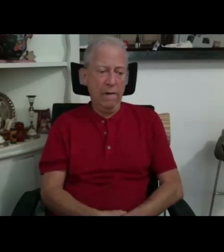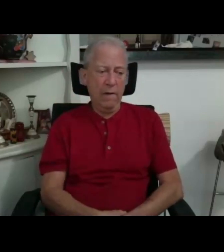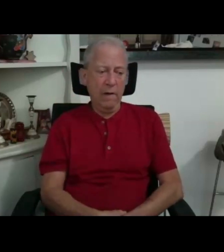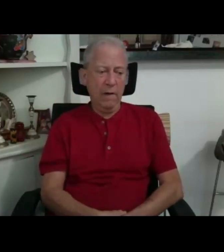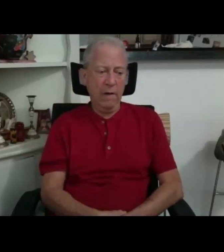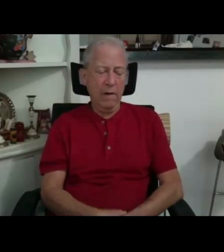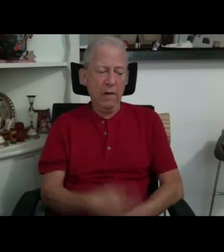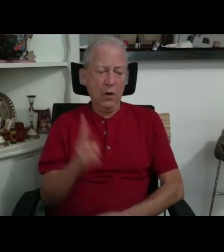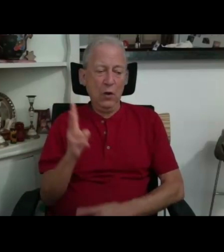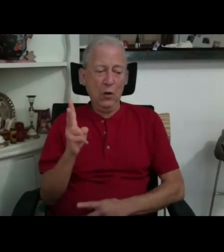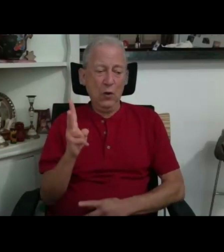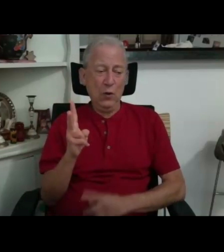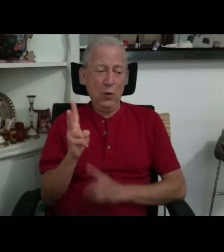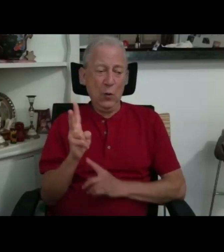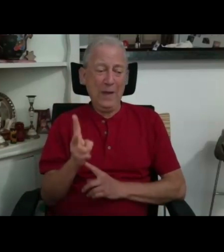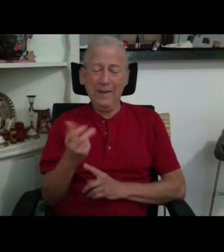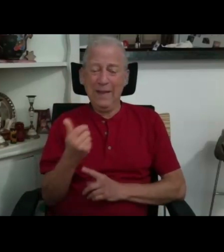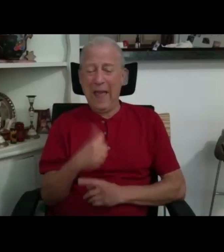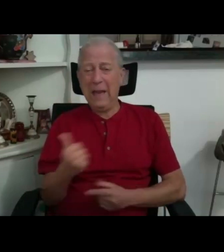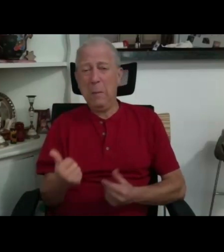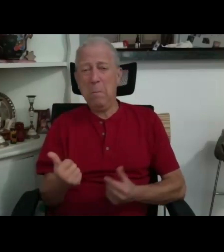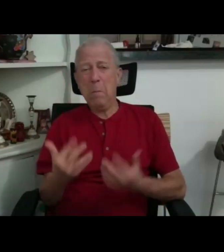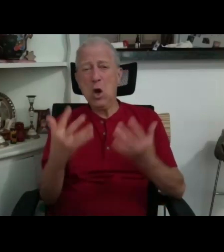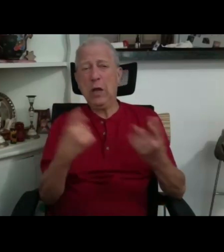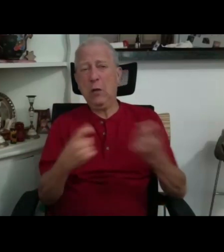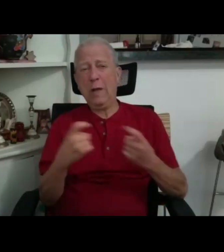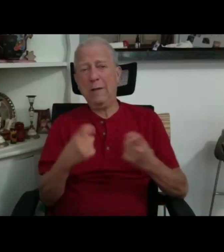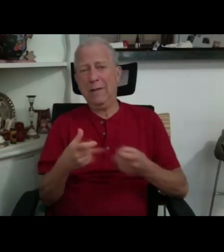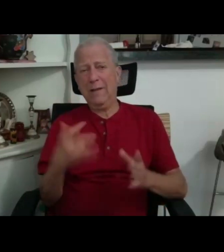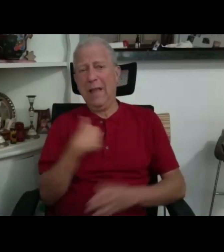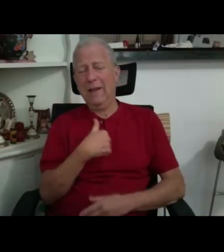2 more minutes. Any burning questions? Let us know.